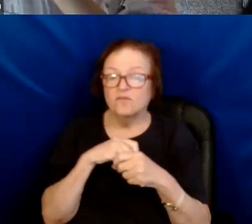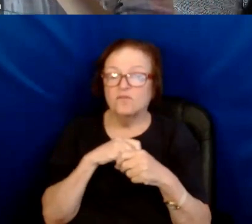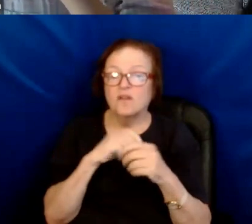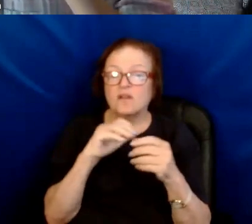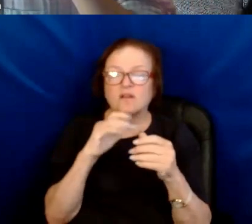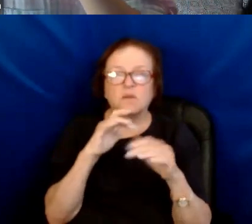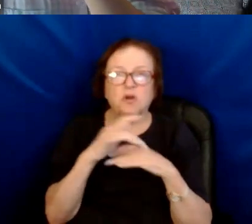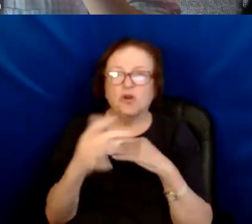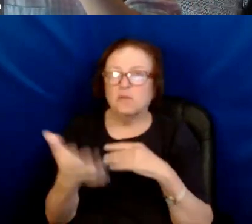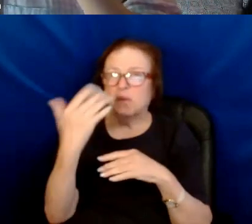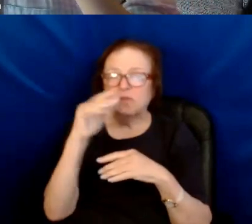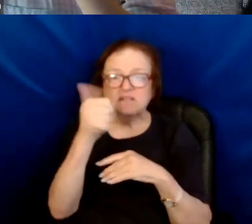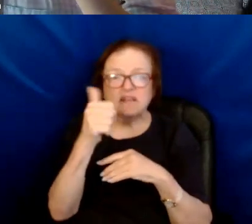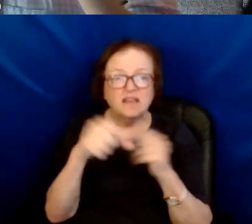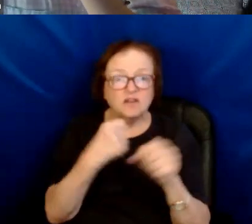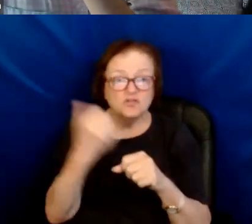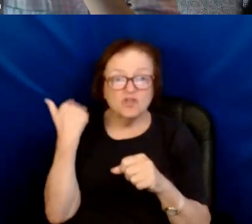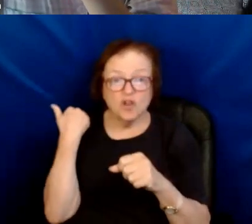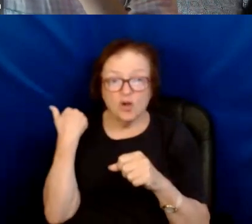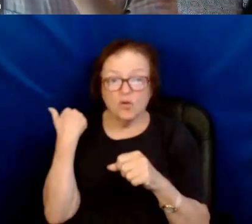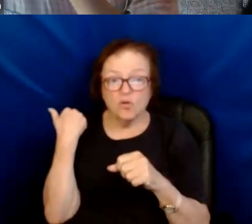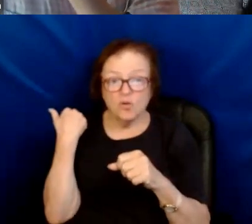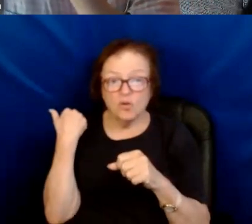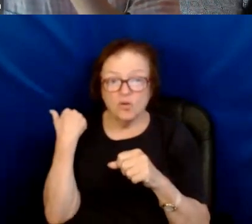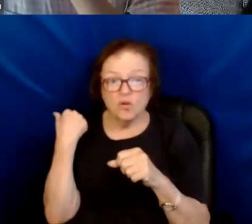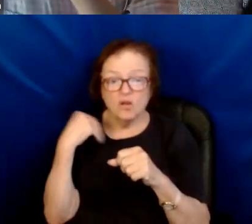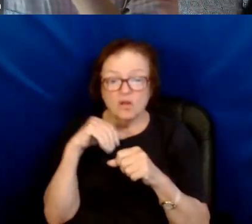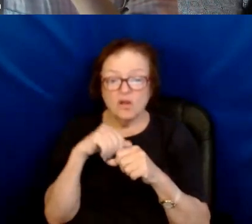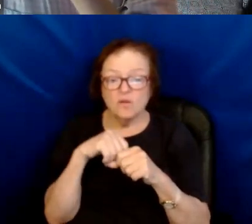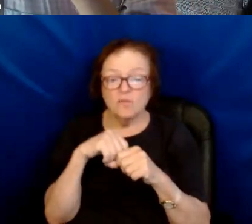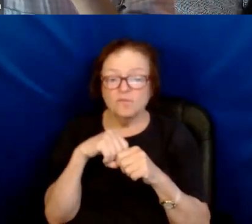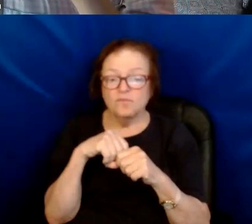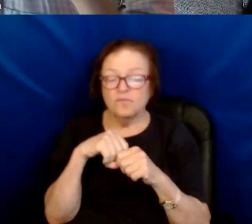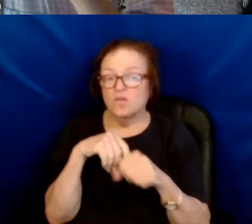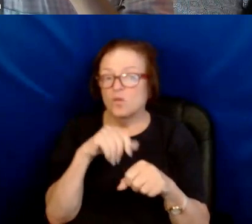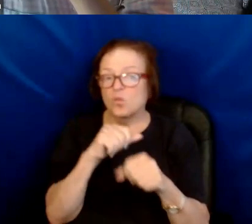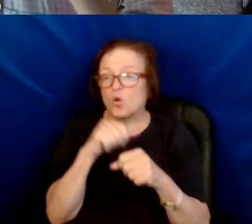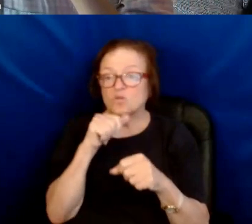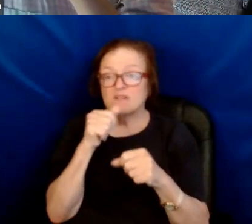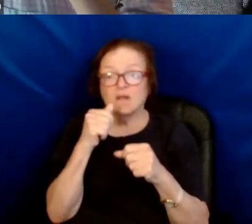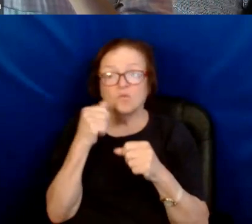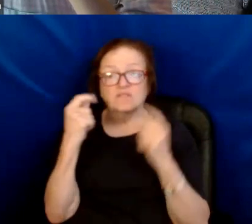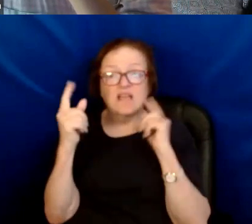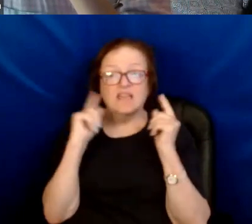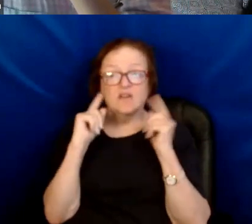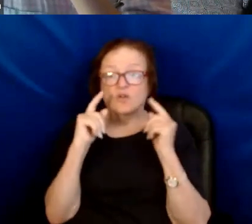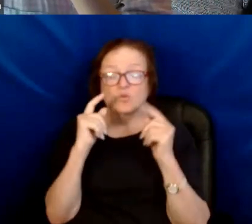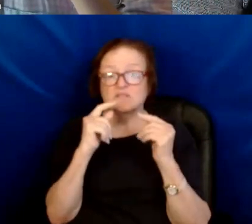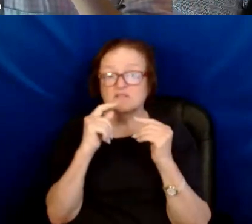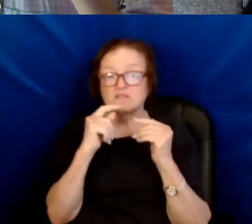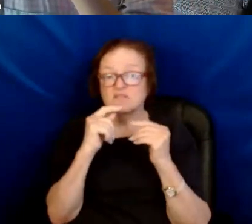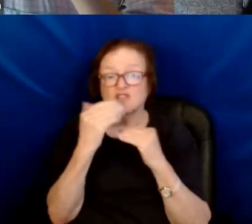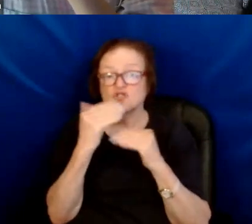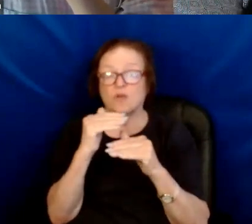years ago, when I was doing a lot of this work, workload wasn't really what I kept hearing was the constraint. I kept hearing, well, we